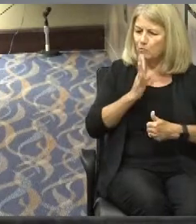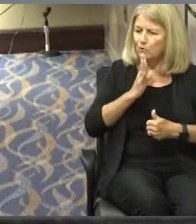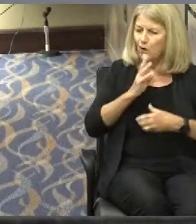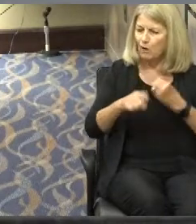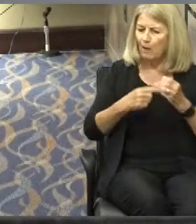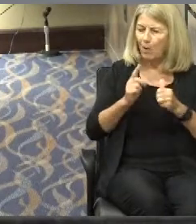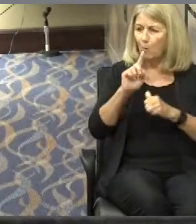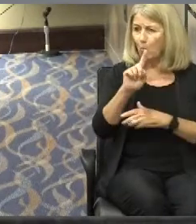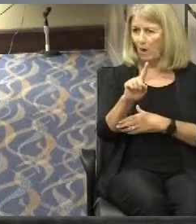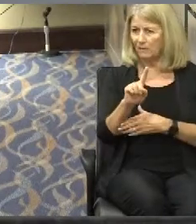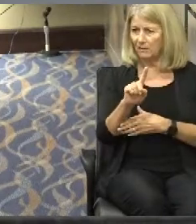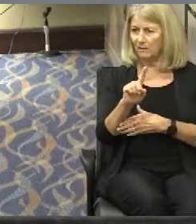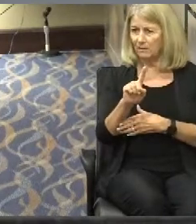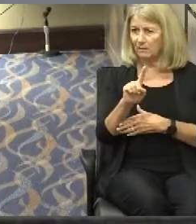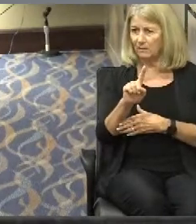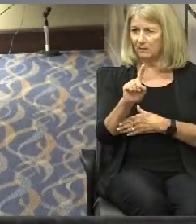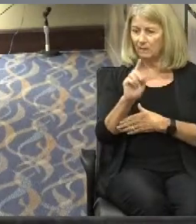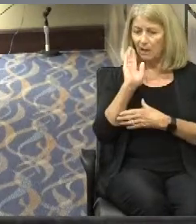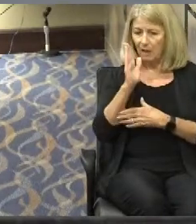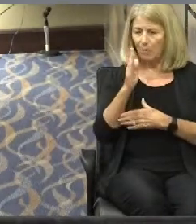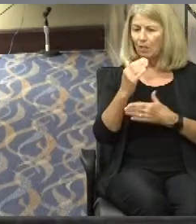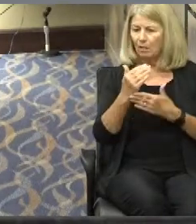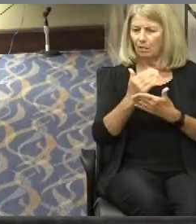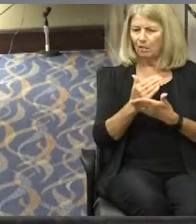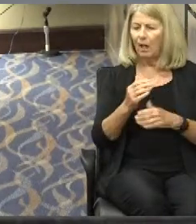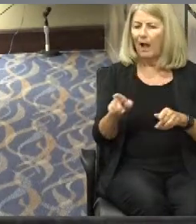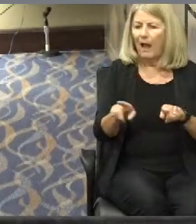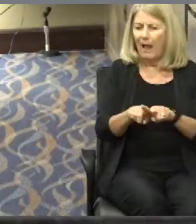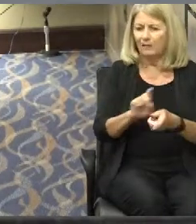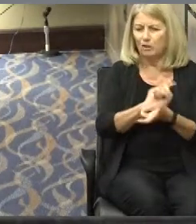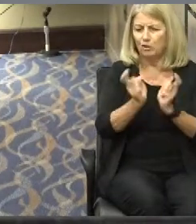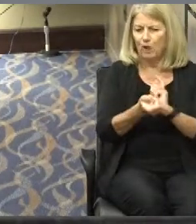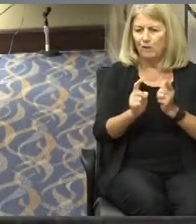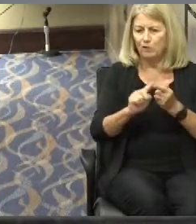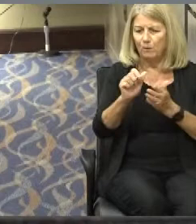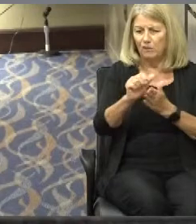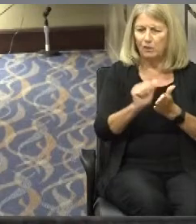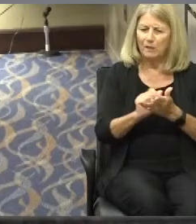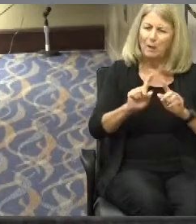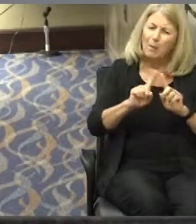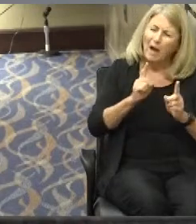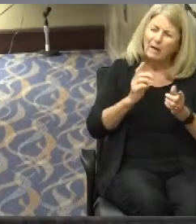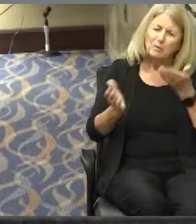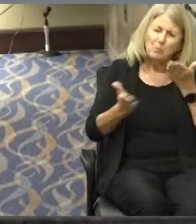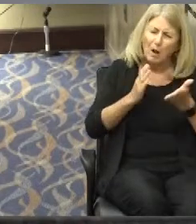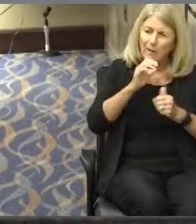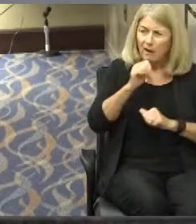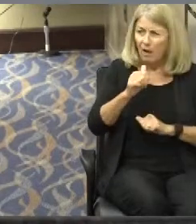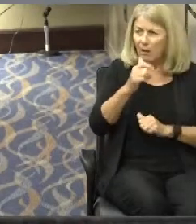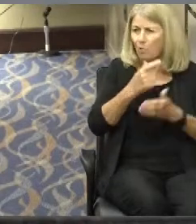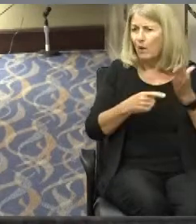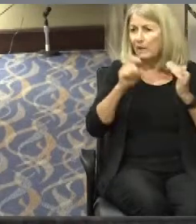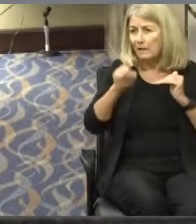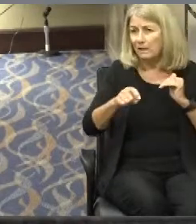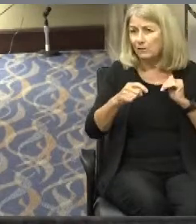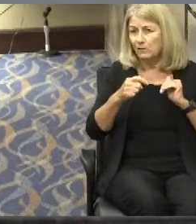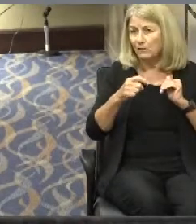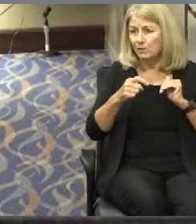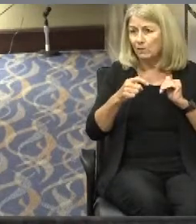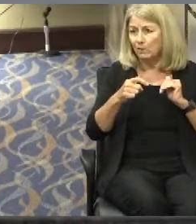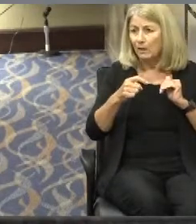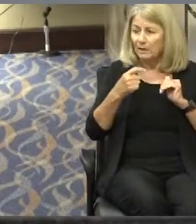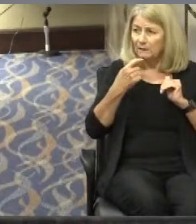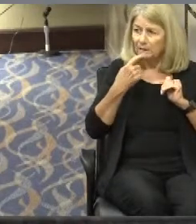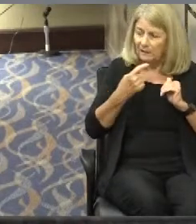one. I'll list it as a change to the agenda, although it's probably not one that necessarily needs a call out. I'm going to make a call out on it.